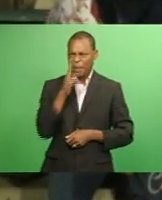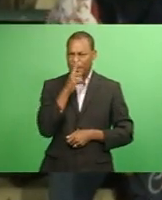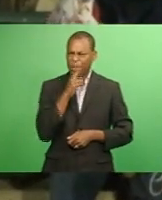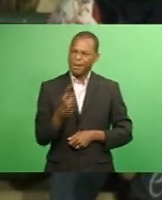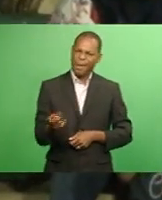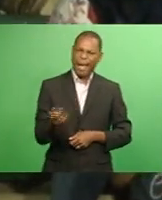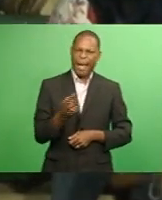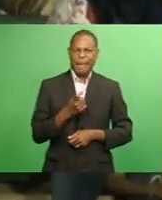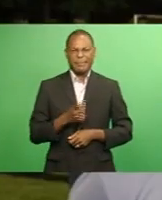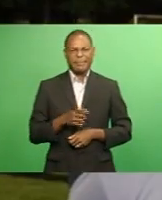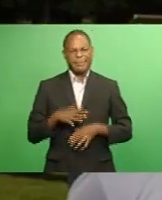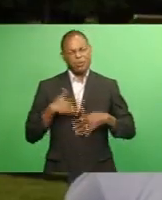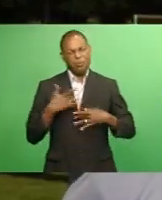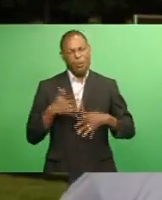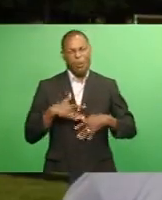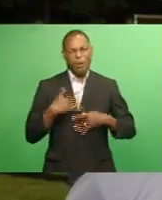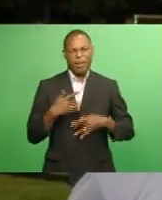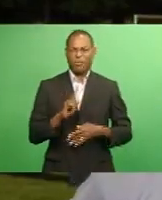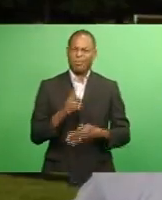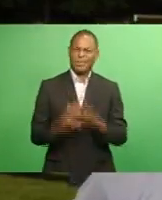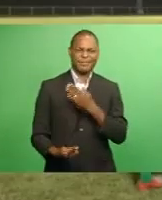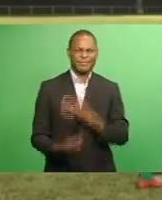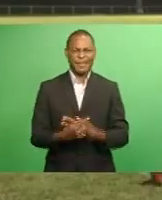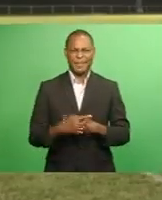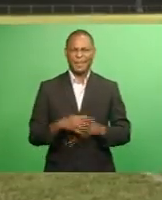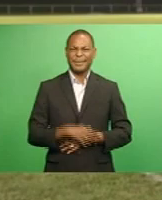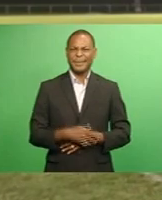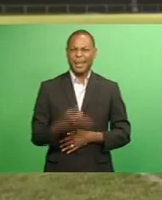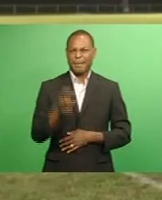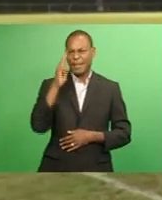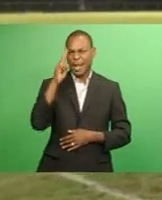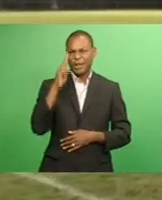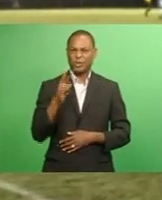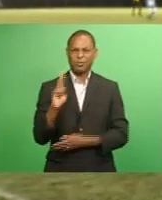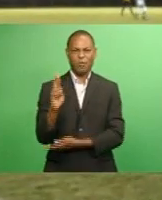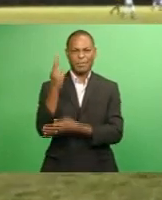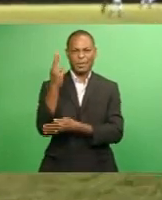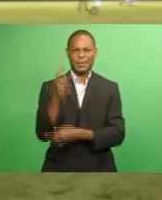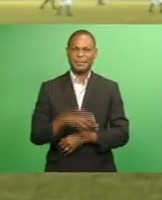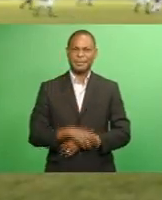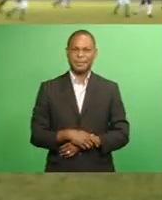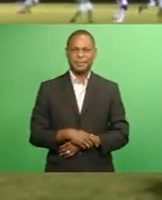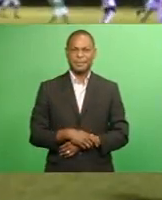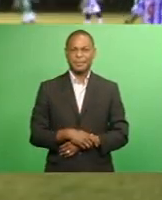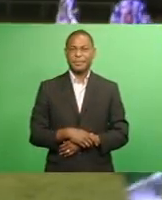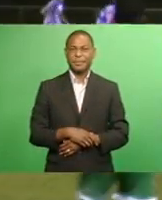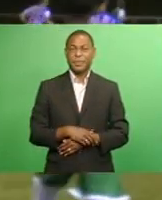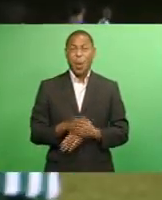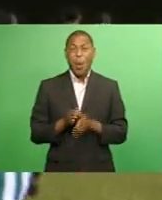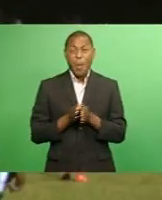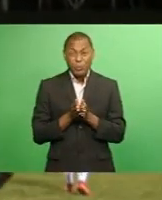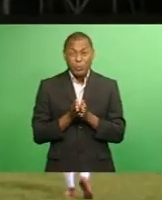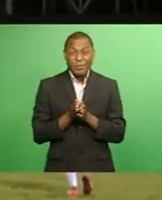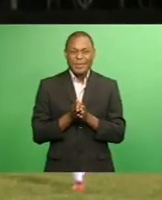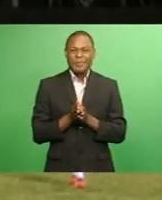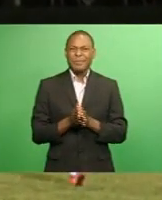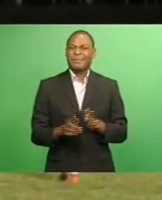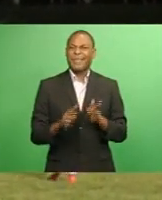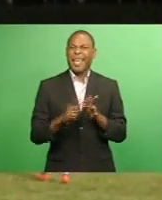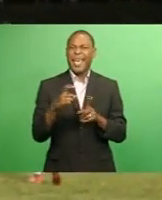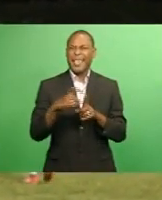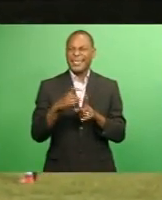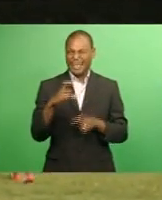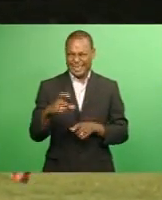some very good players, district and national reps. The Muslim IDC will have a break today and